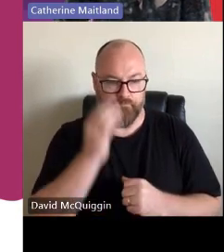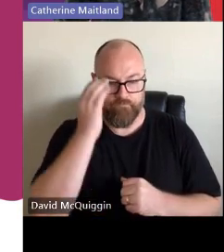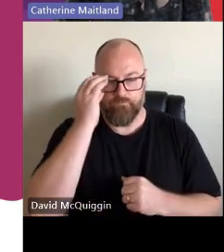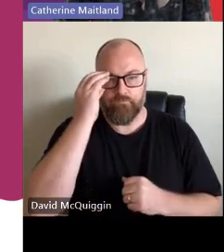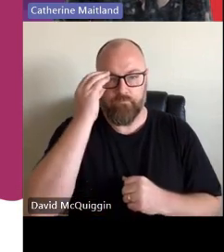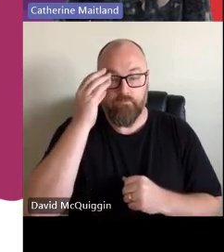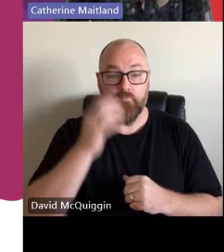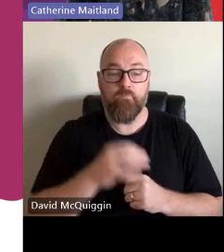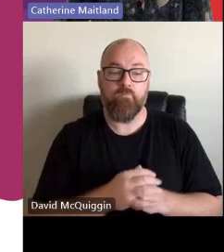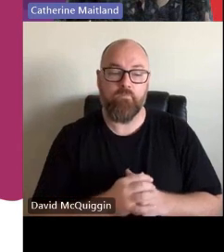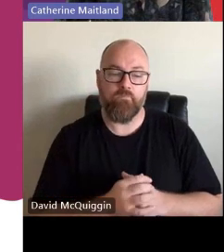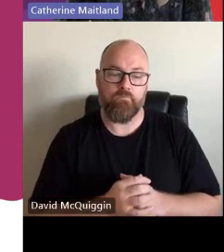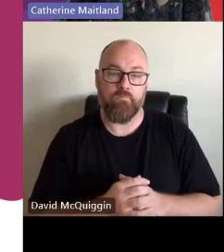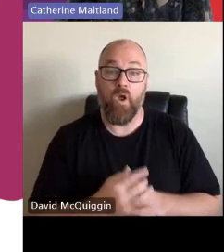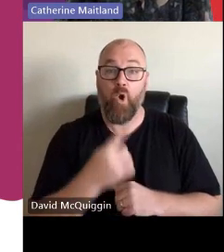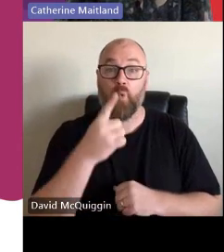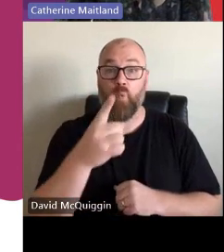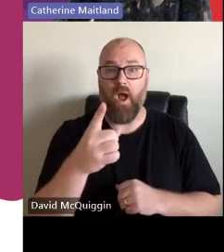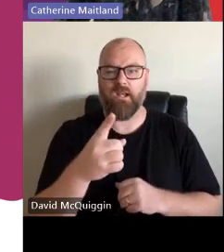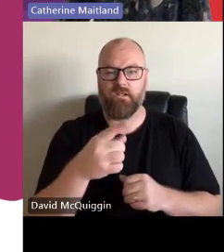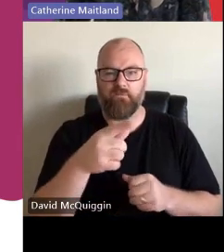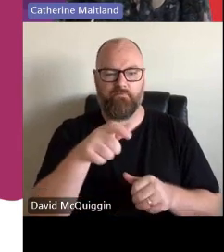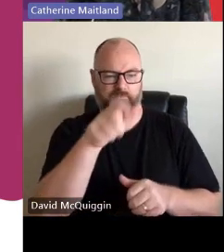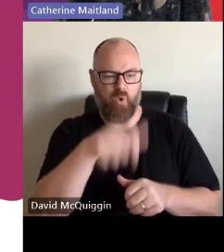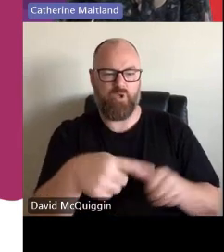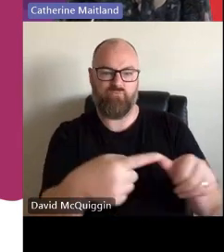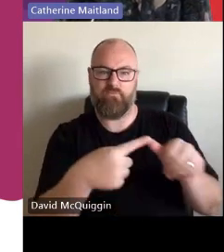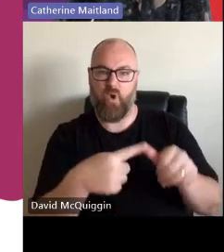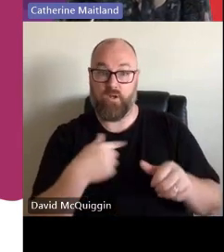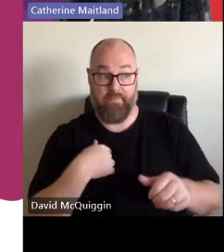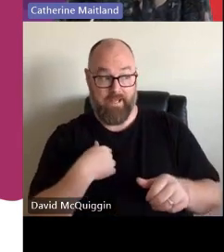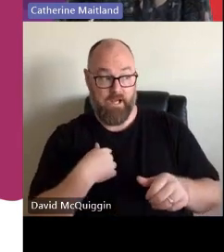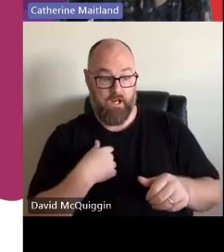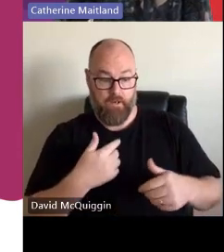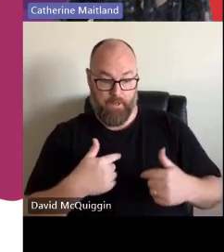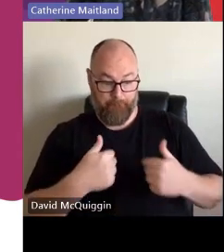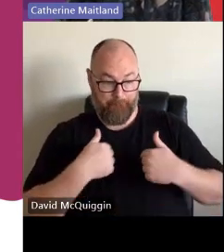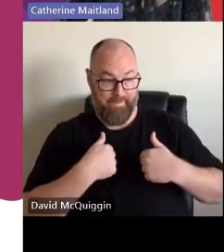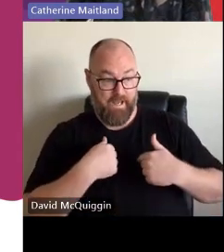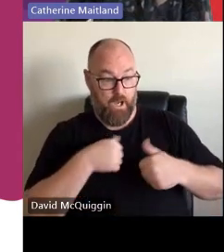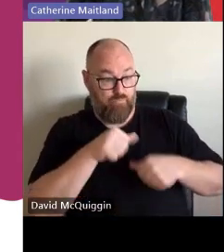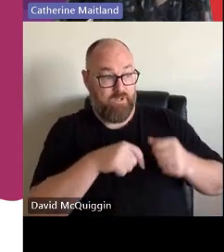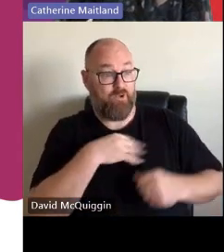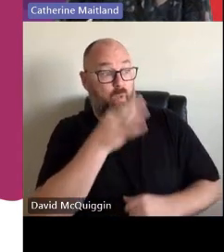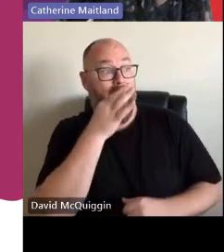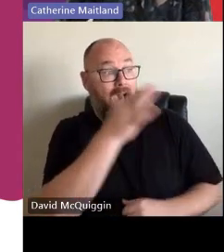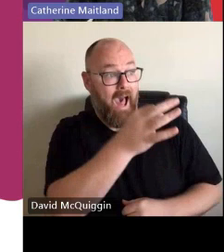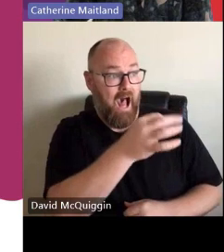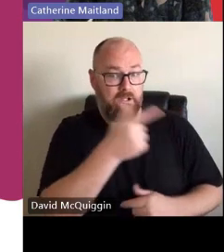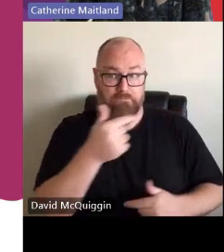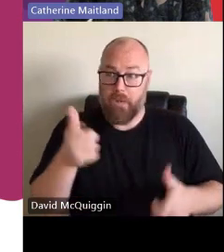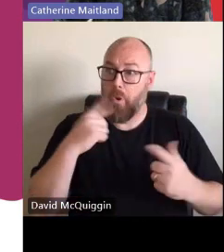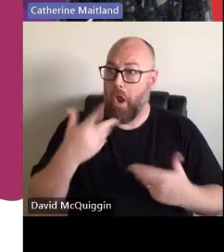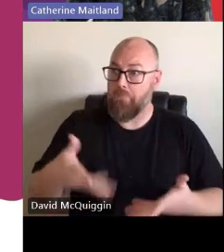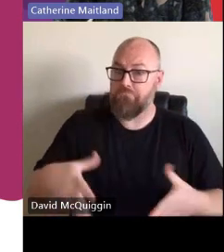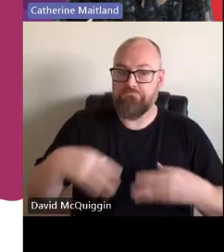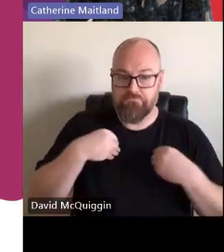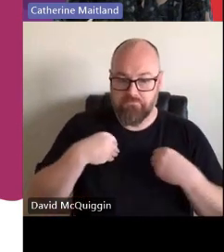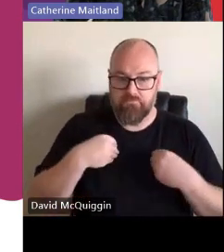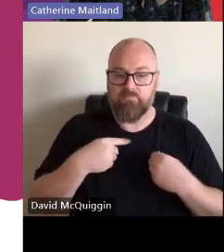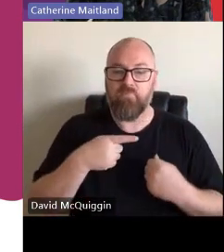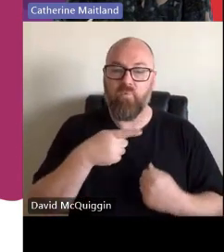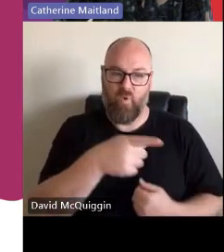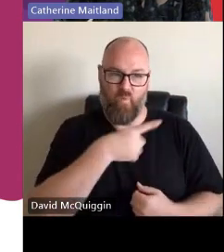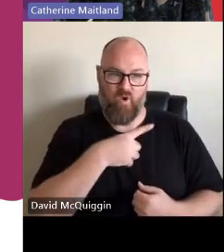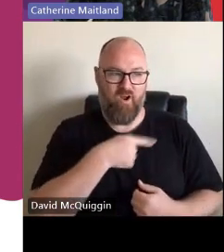One survey respondent said, the process of asking for adjustments has been well received, and that's largely due to